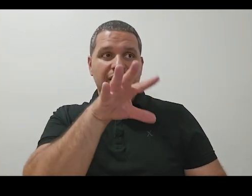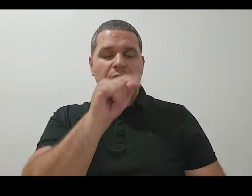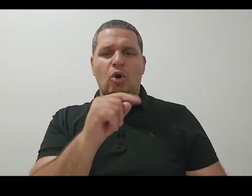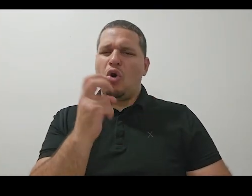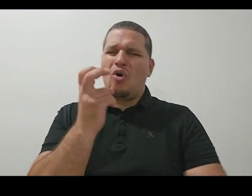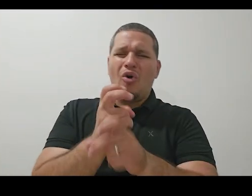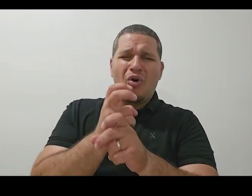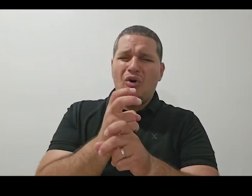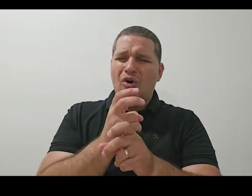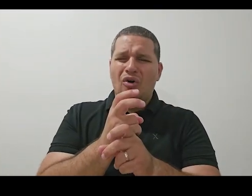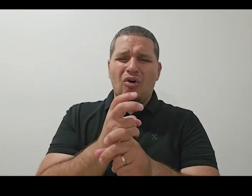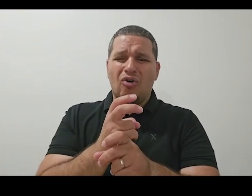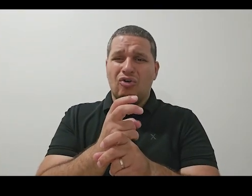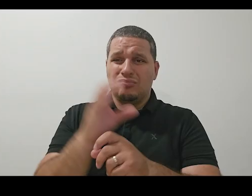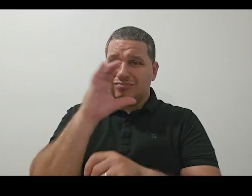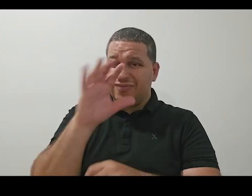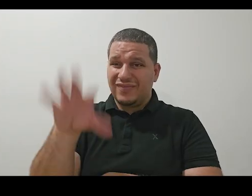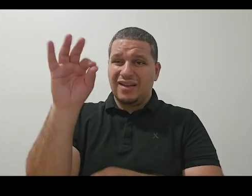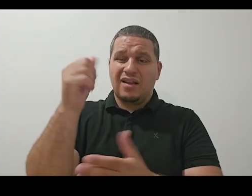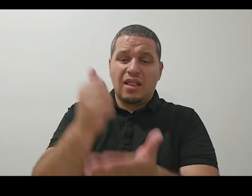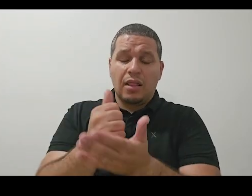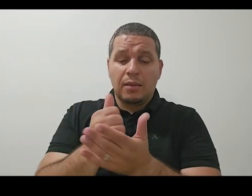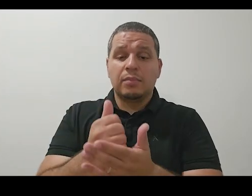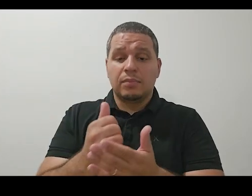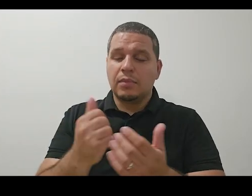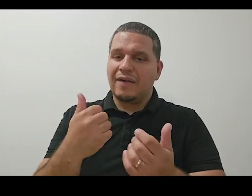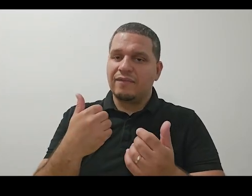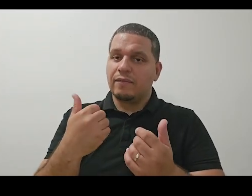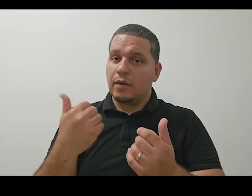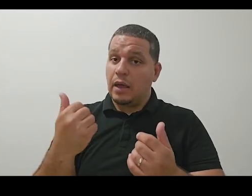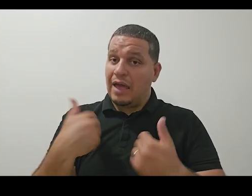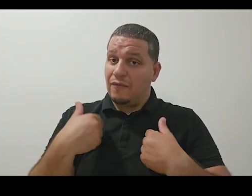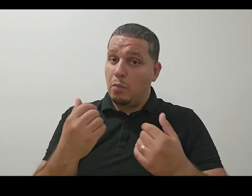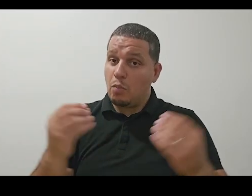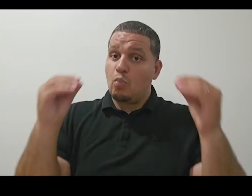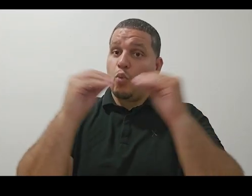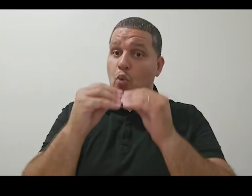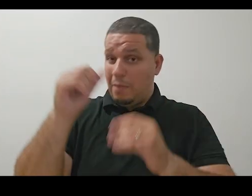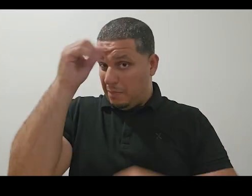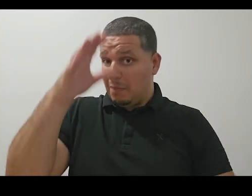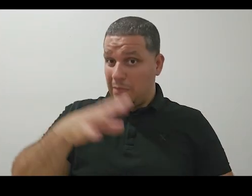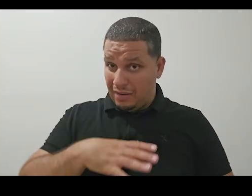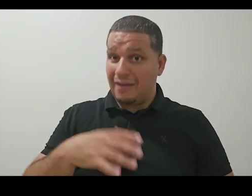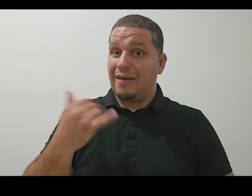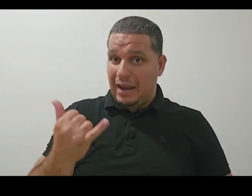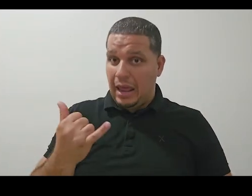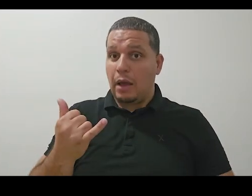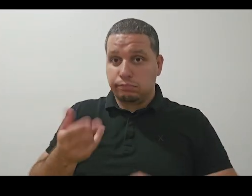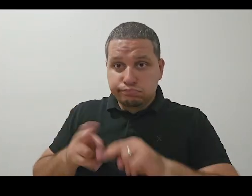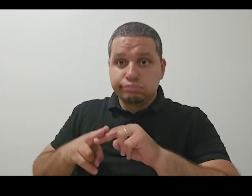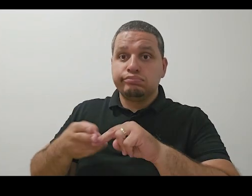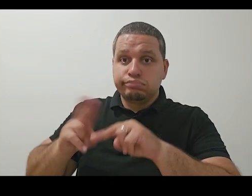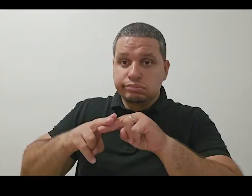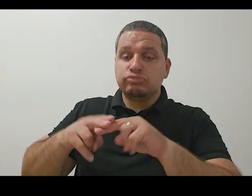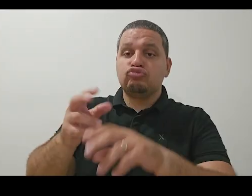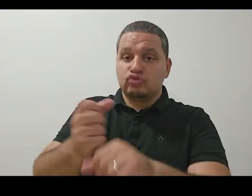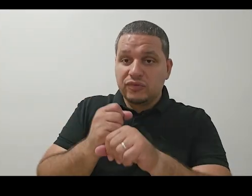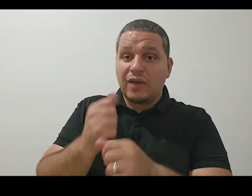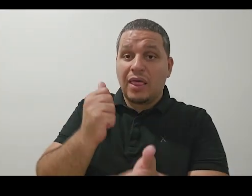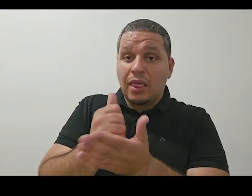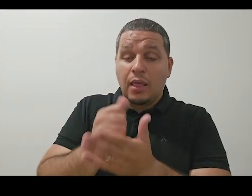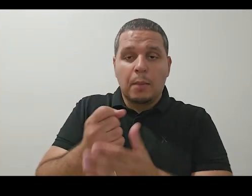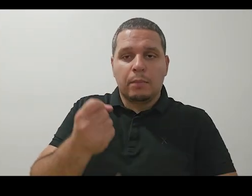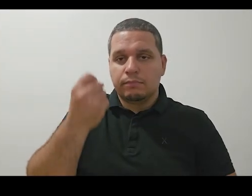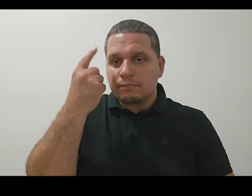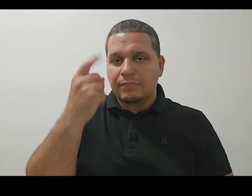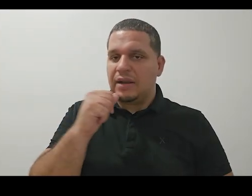is so hard to go and seek help. As I said, there are more men receiving the help, but not by